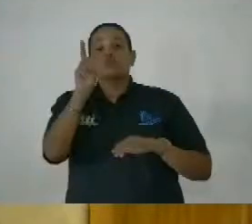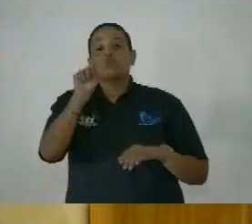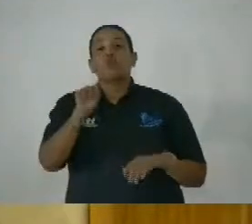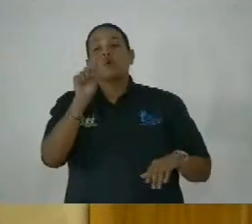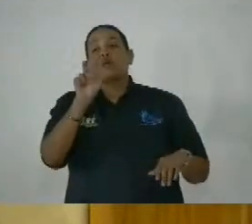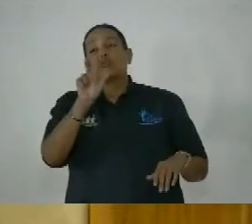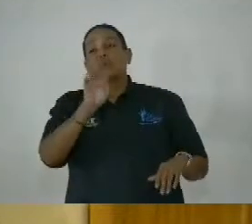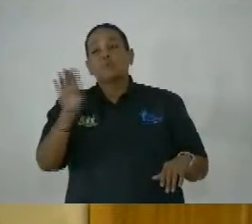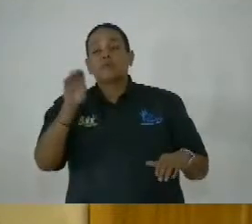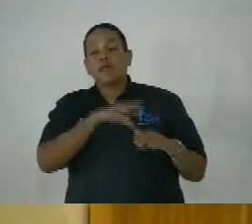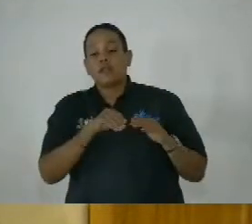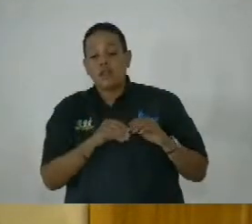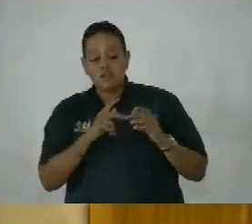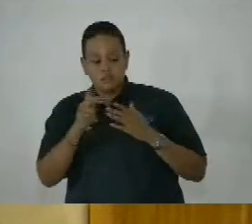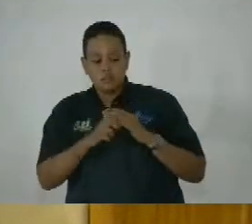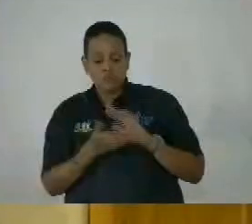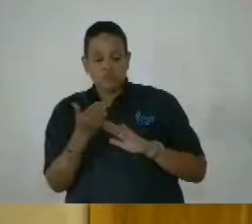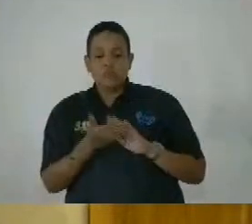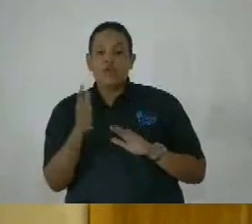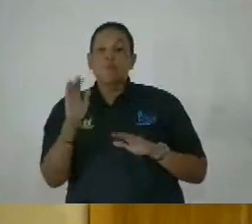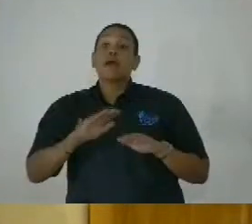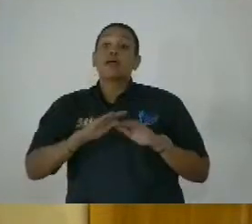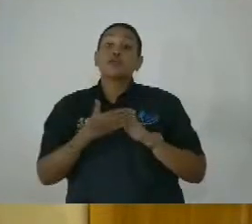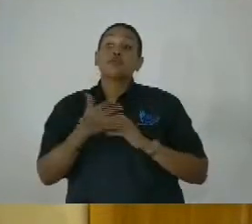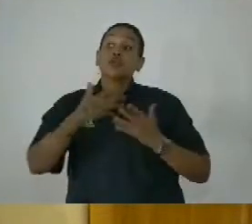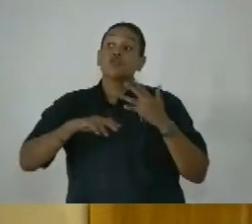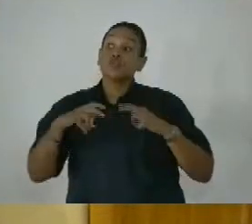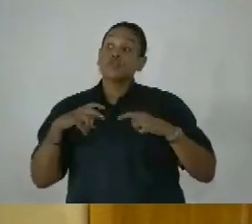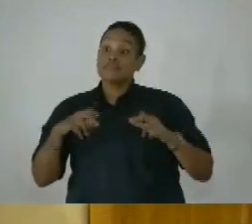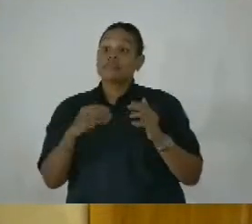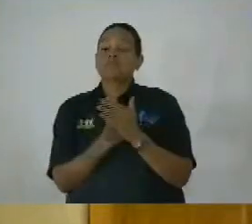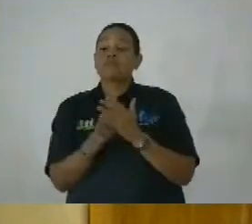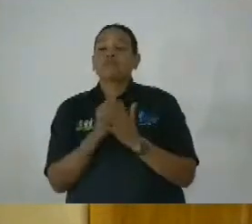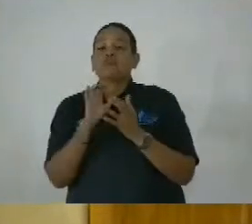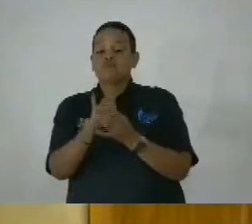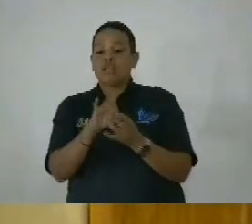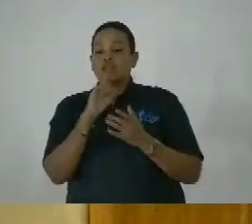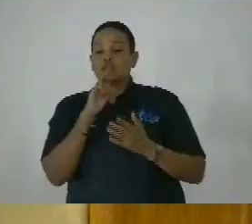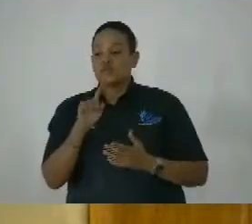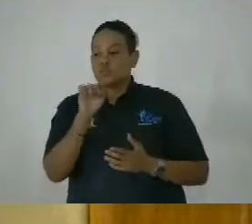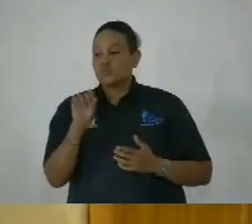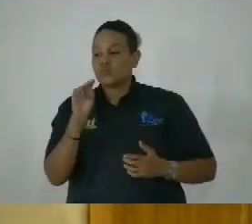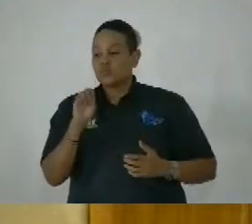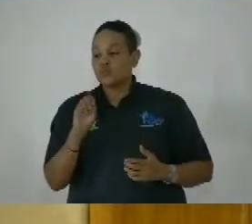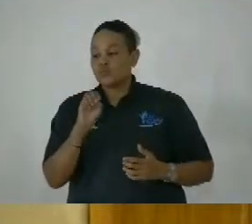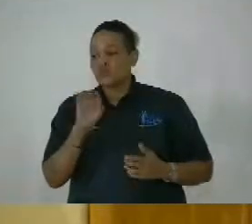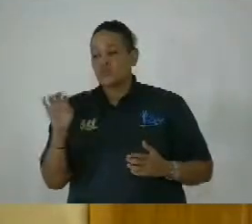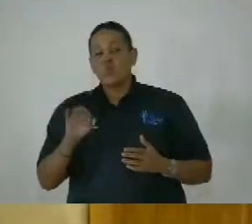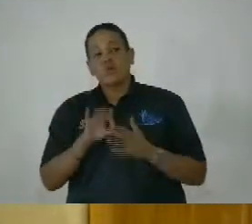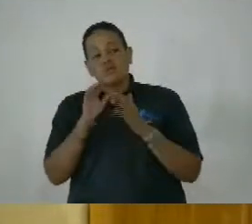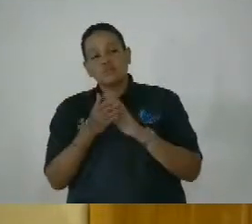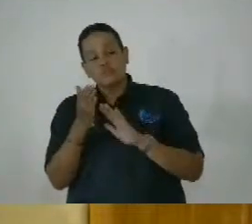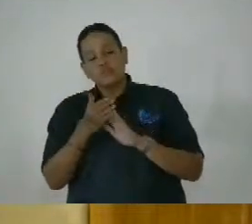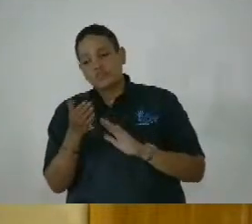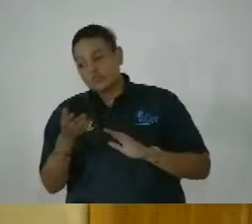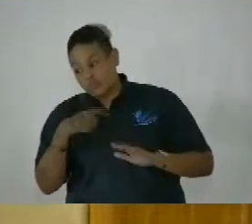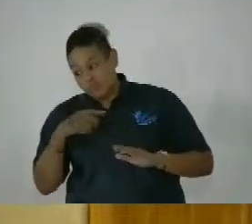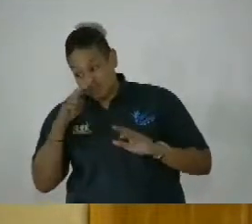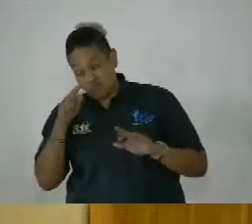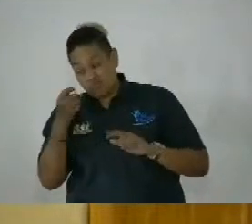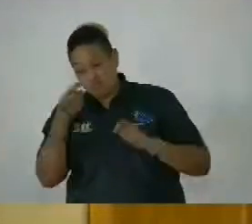billion in programs run by the Jamaica Social Investment Fund in the zones of special operations, which is seeking to effect social